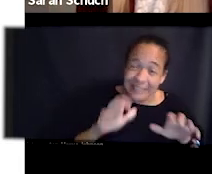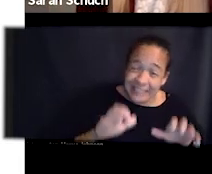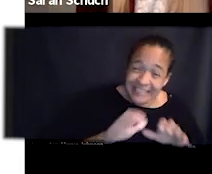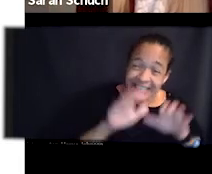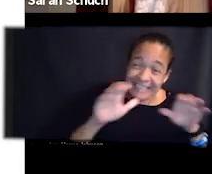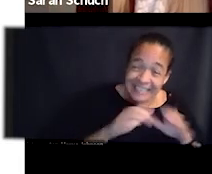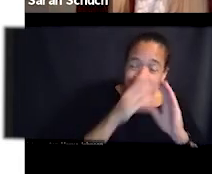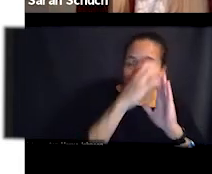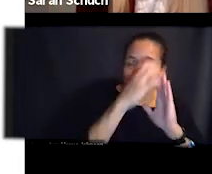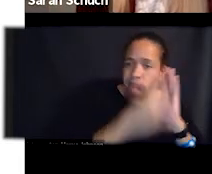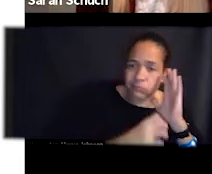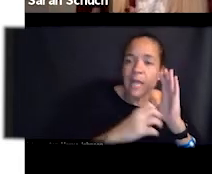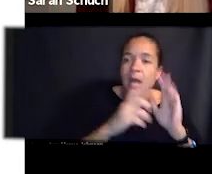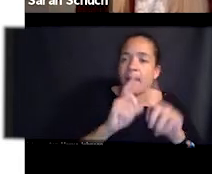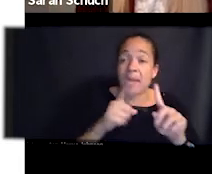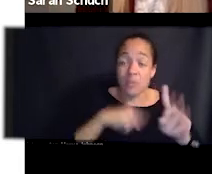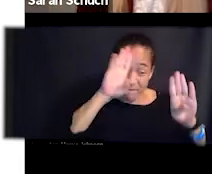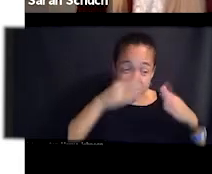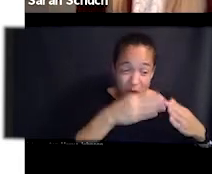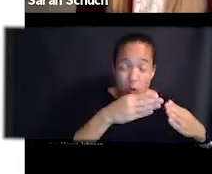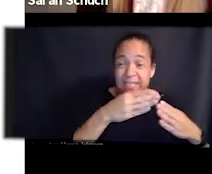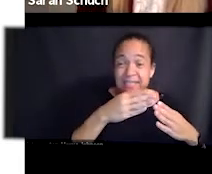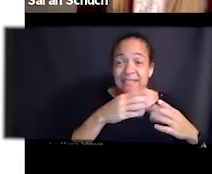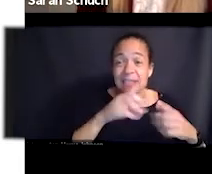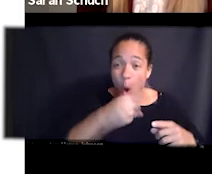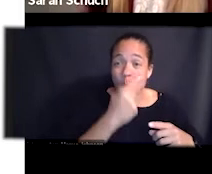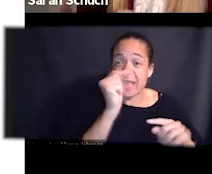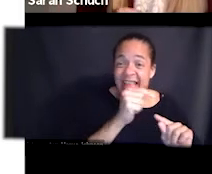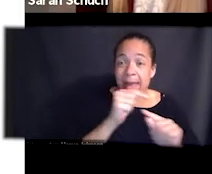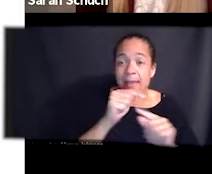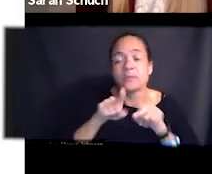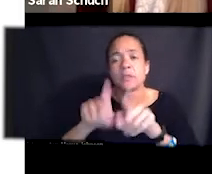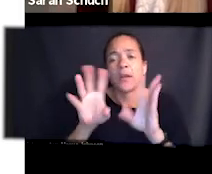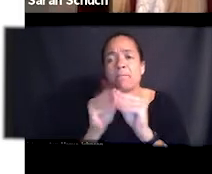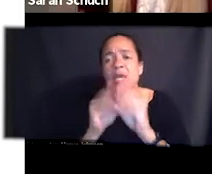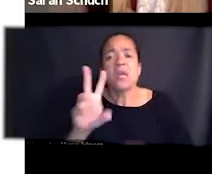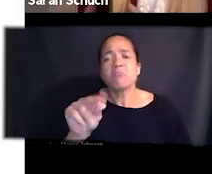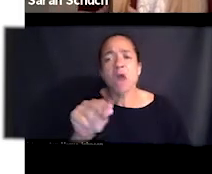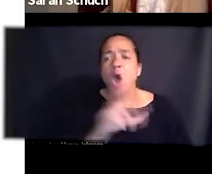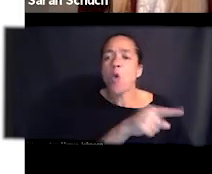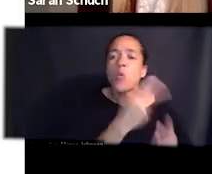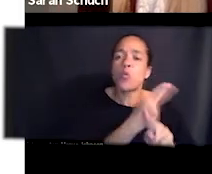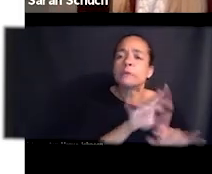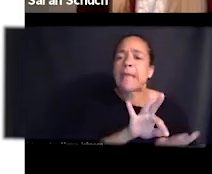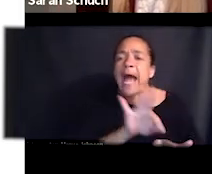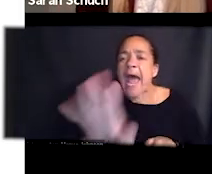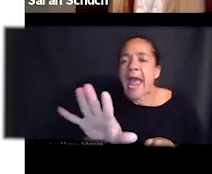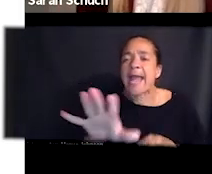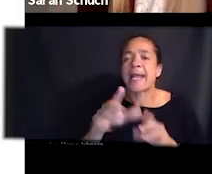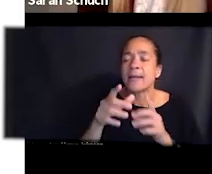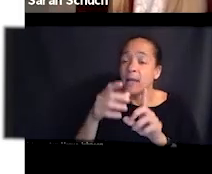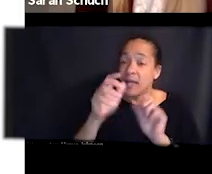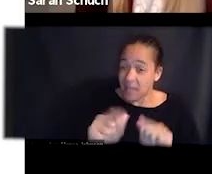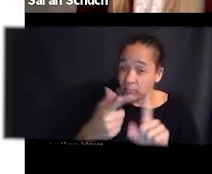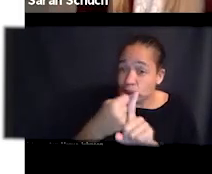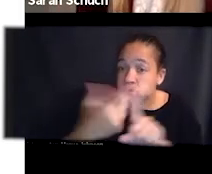focus at these meetings with residents. It was just kind of, hey, let's start talking about this, but that's now let's talk about